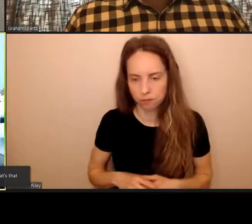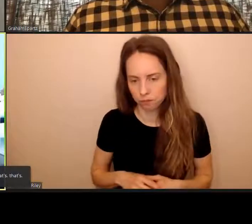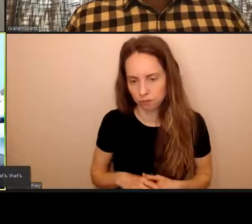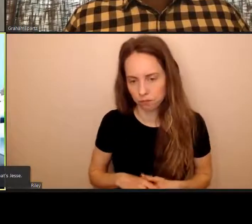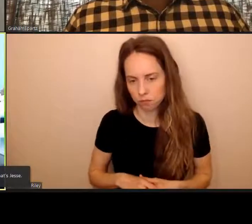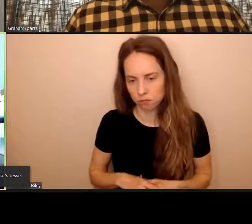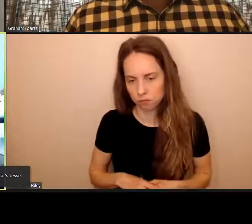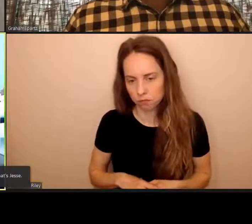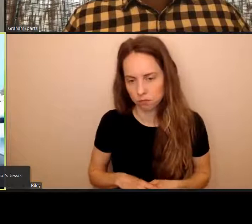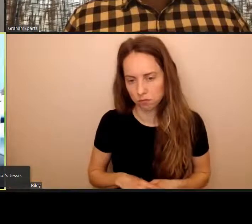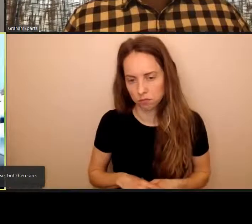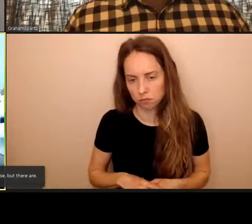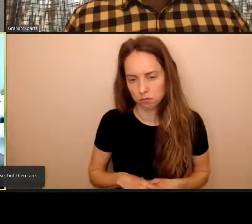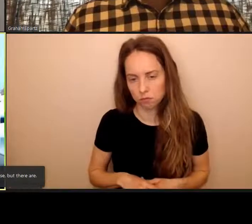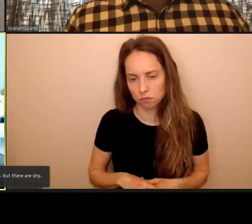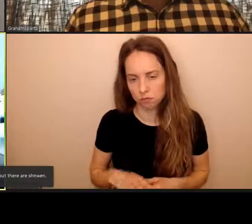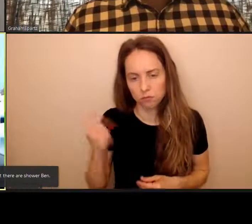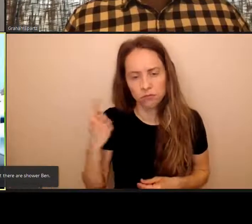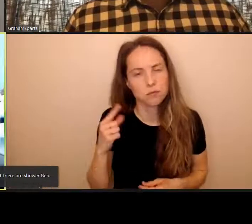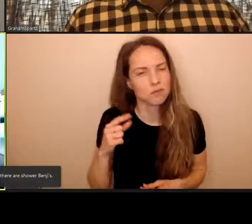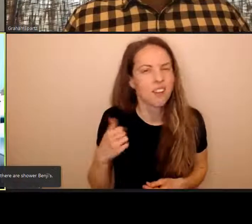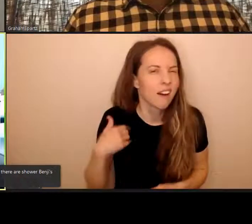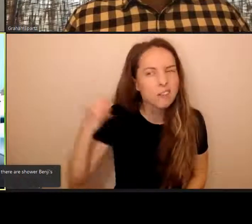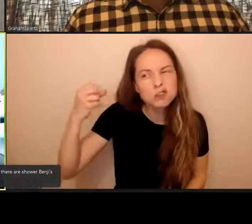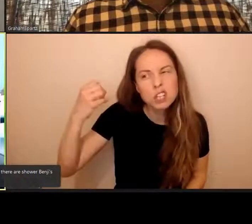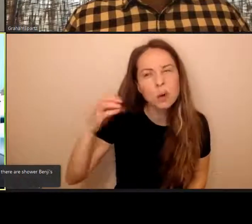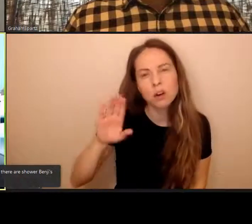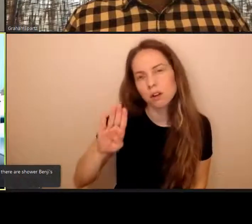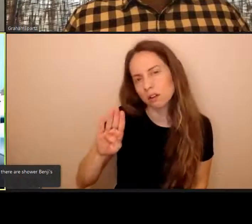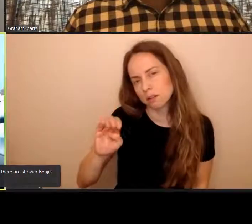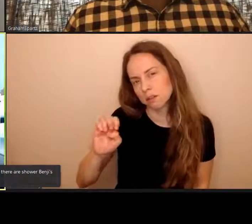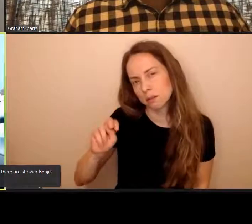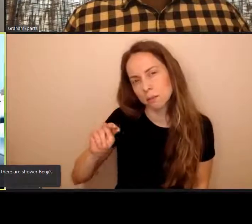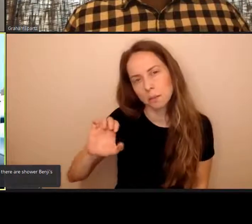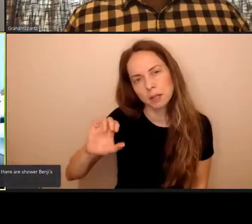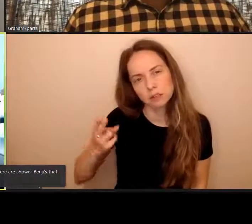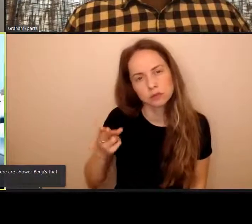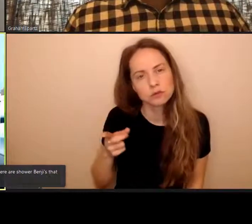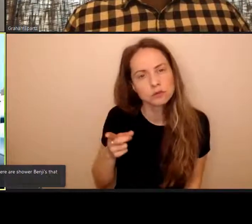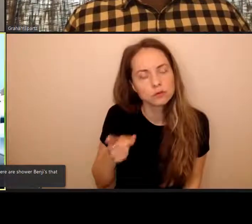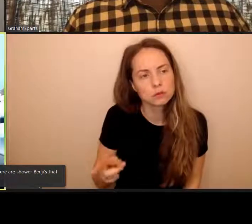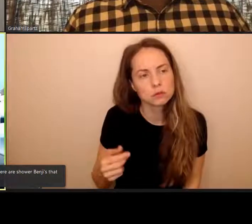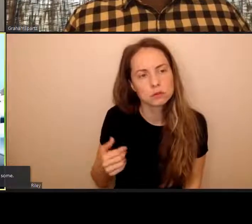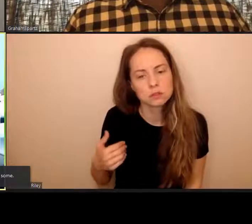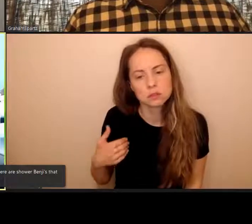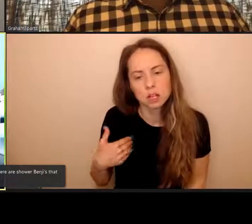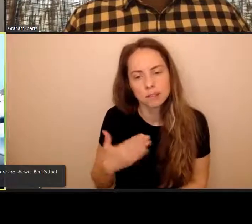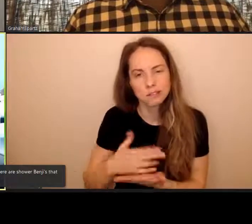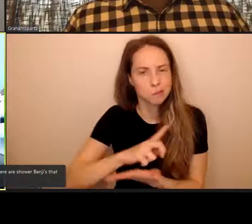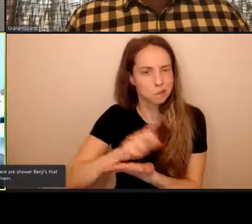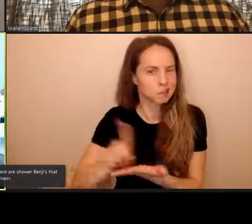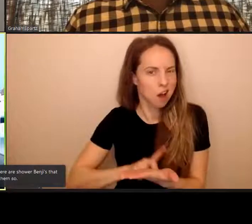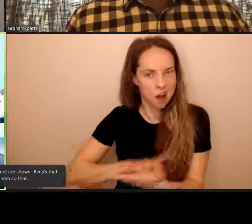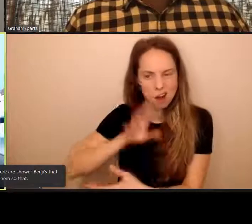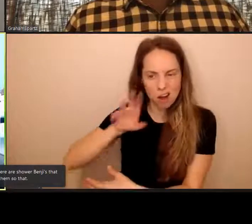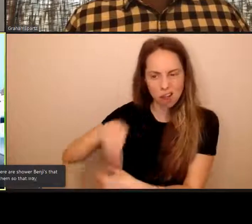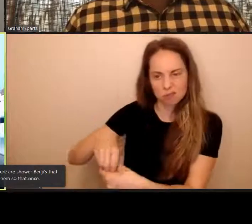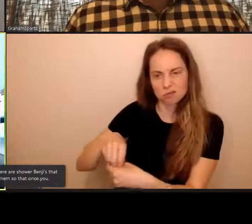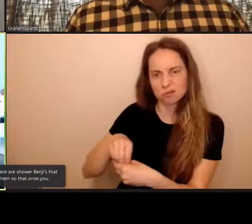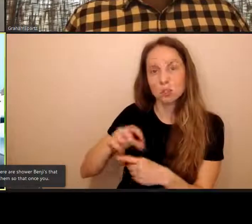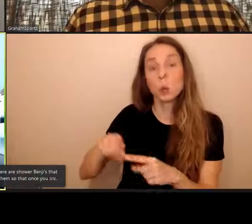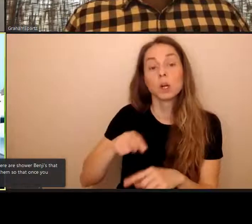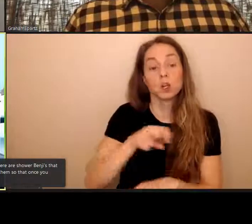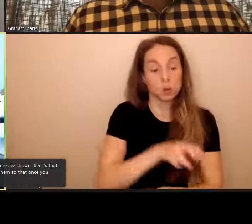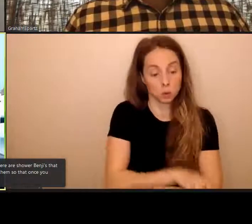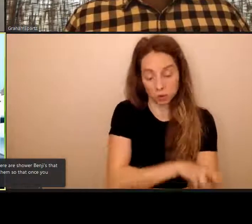but there are shower benches that have some design in them so that once you